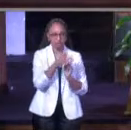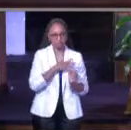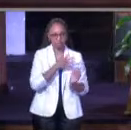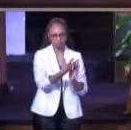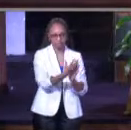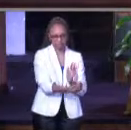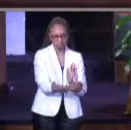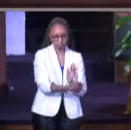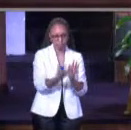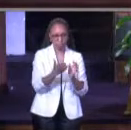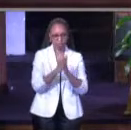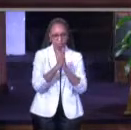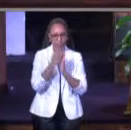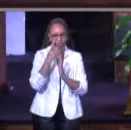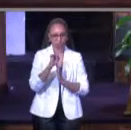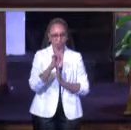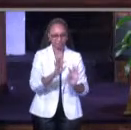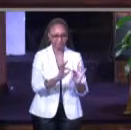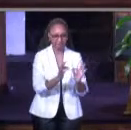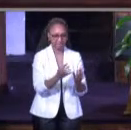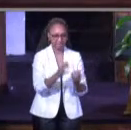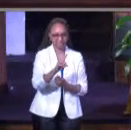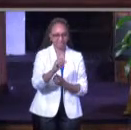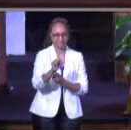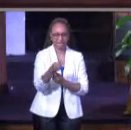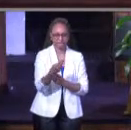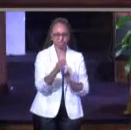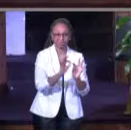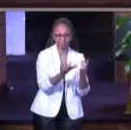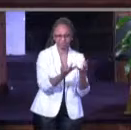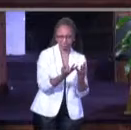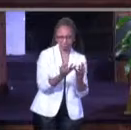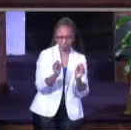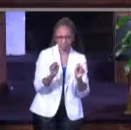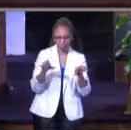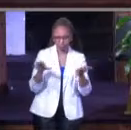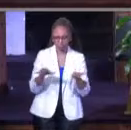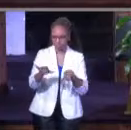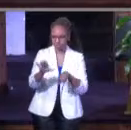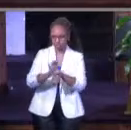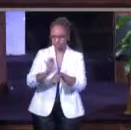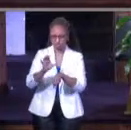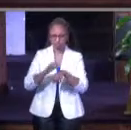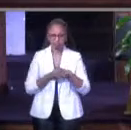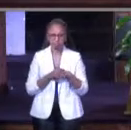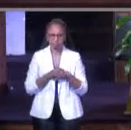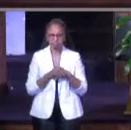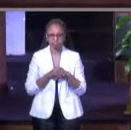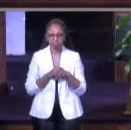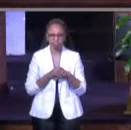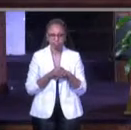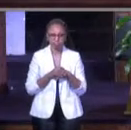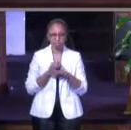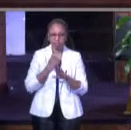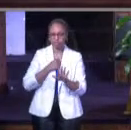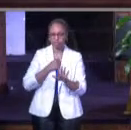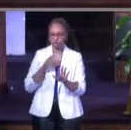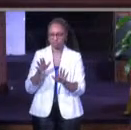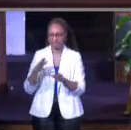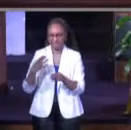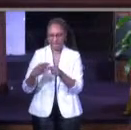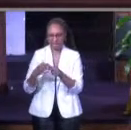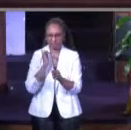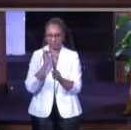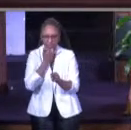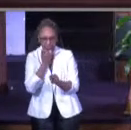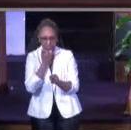prayer for her husband, Brother Willie Dash. Amen. Can we do that, church? All right. I'm sorry, Eloise. I